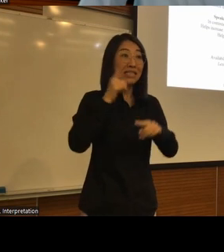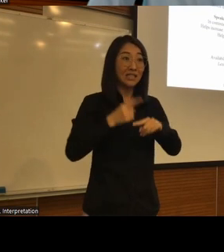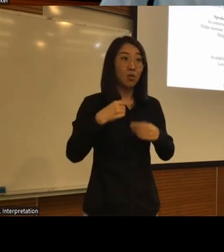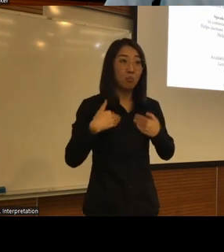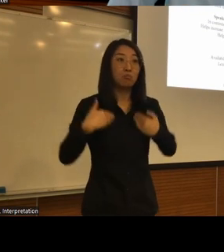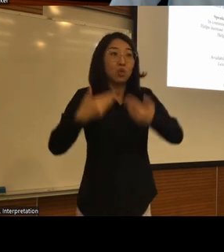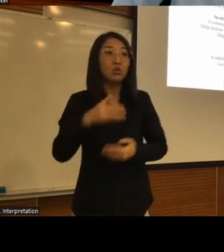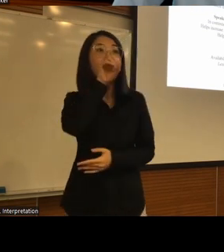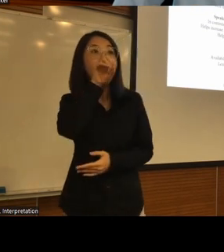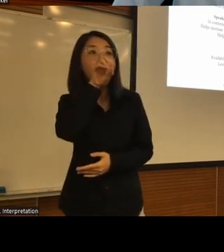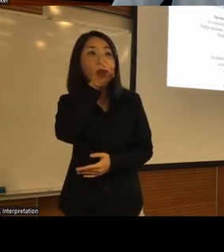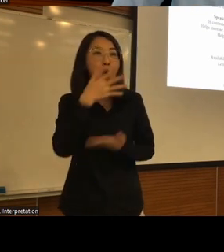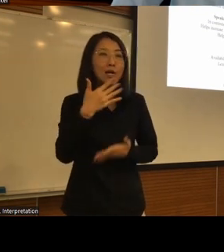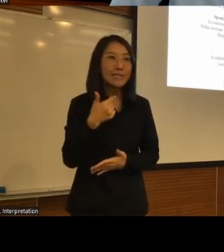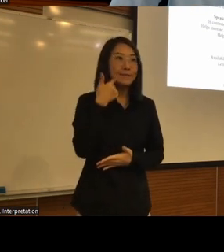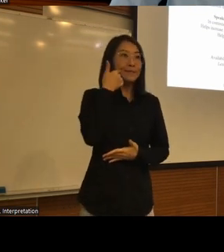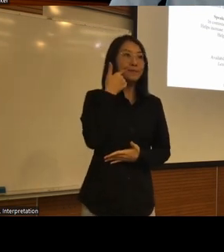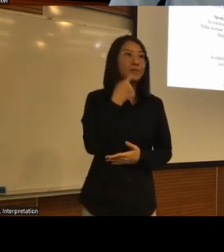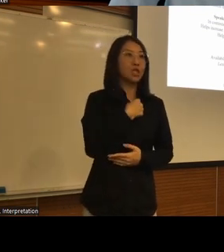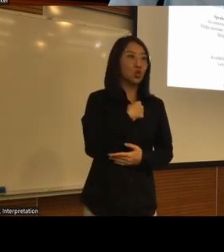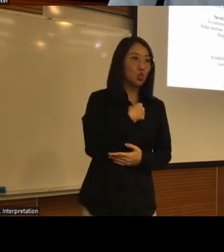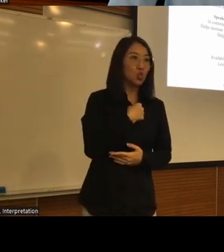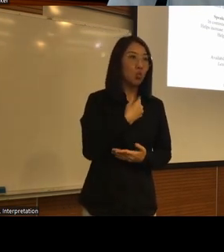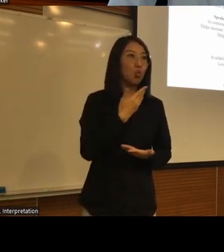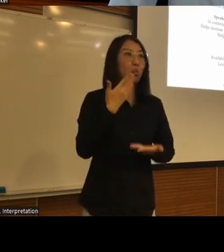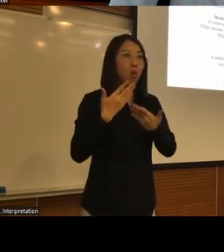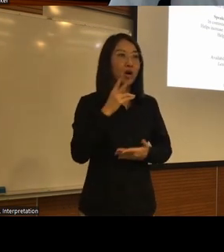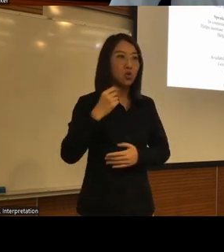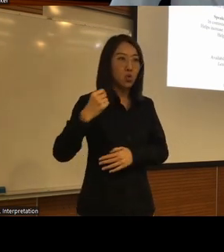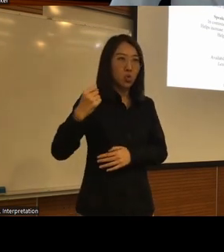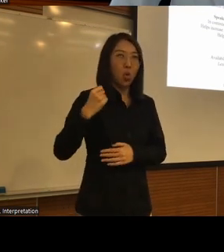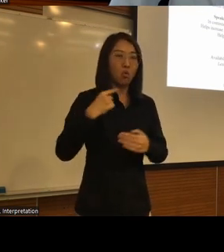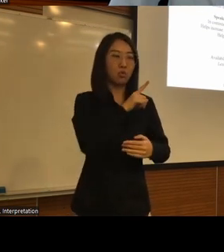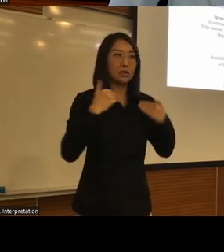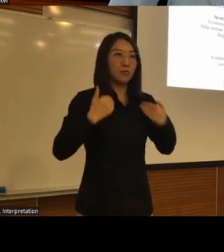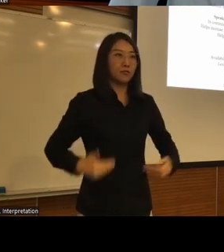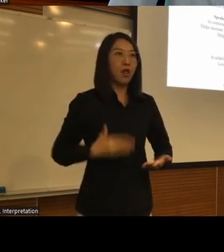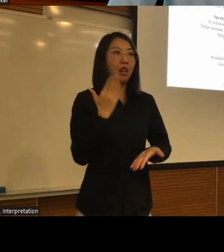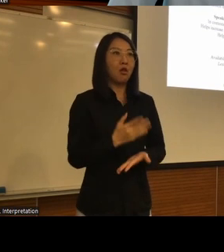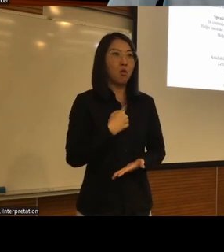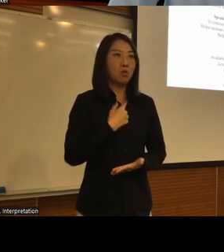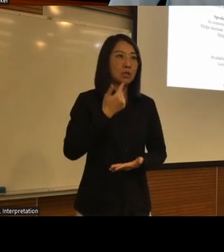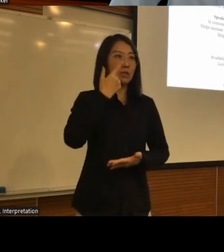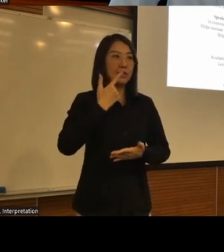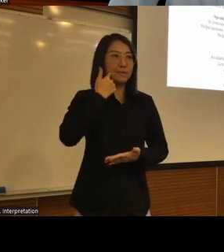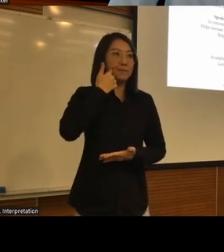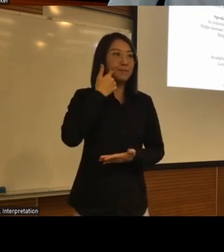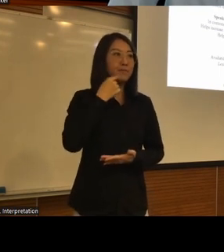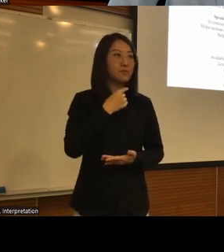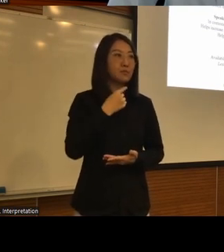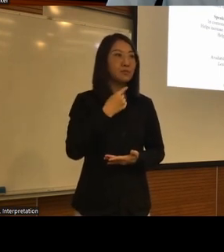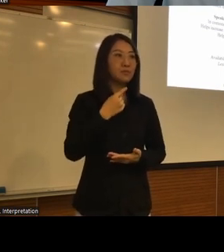verbalize very rigorously. You need to impose to yourself the discipline of saying